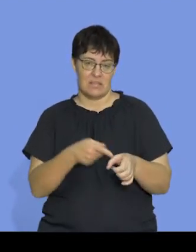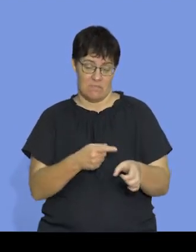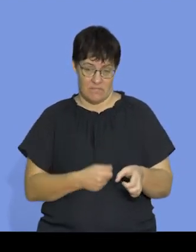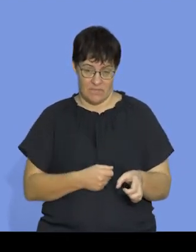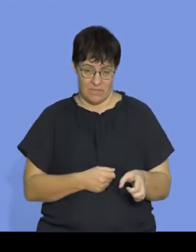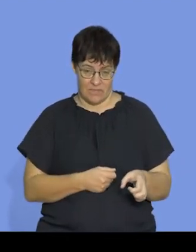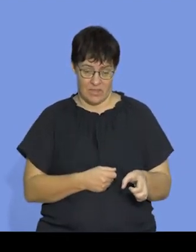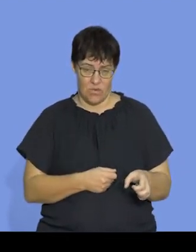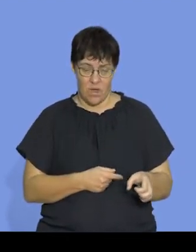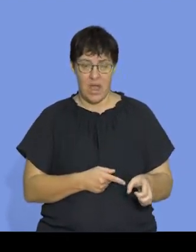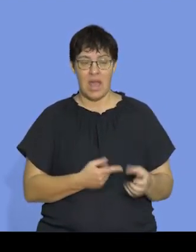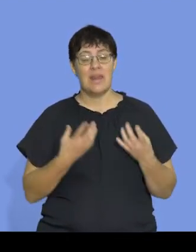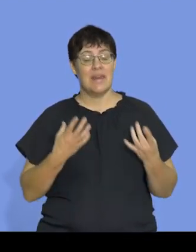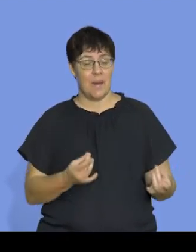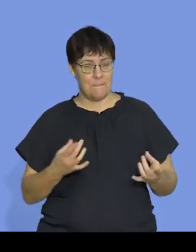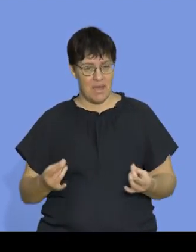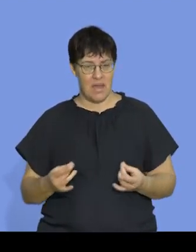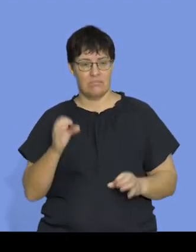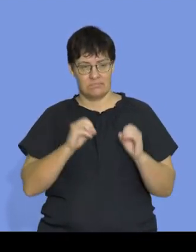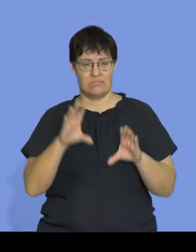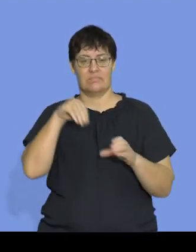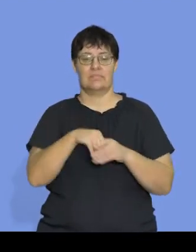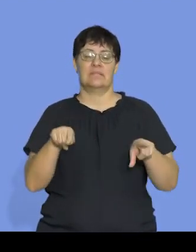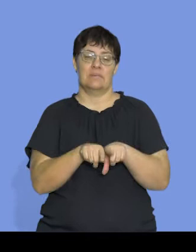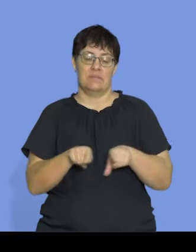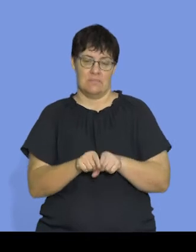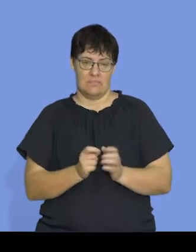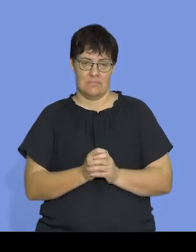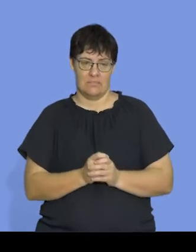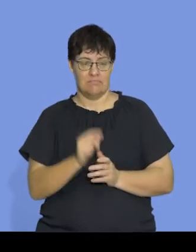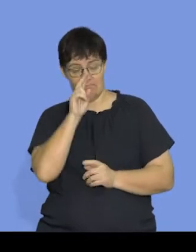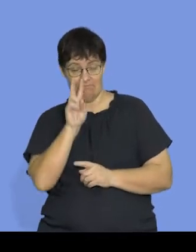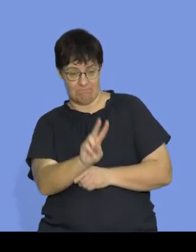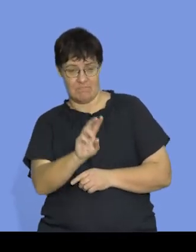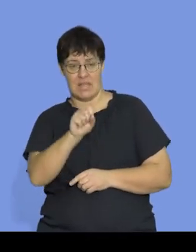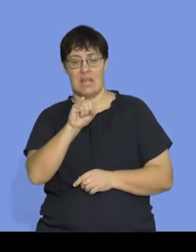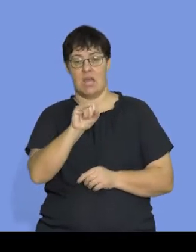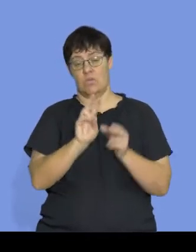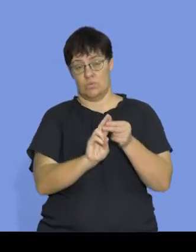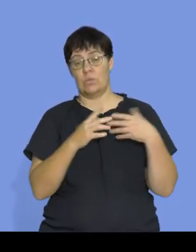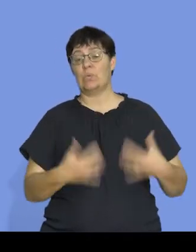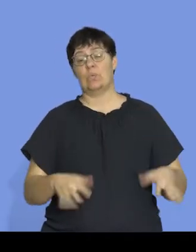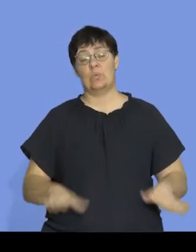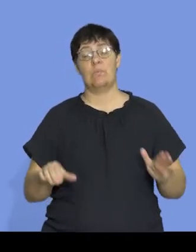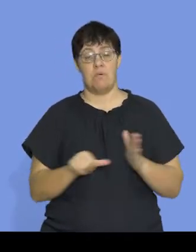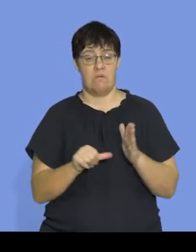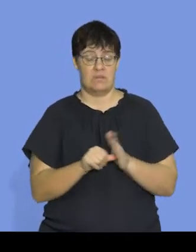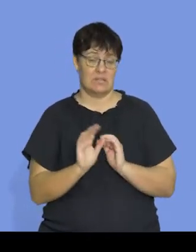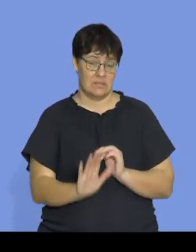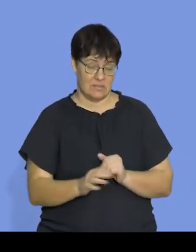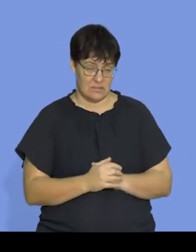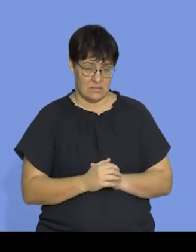the same number of particles. So take note of these SI units. They are very, very important, but we would always talk about